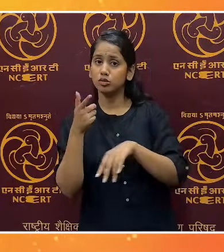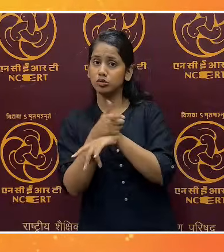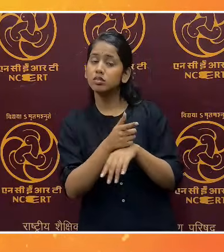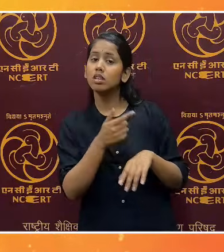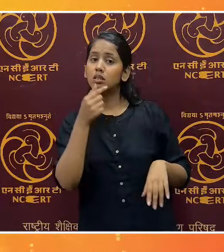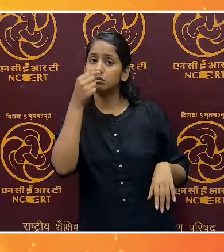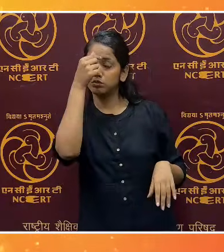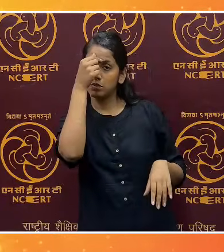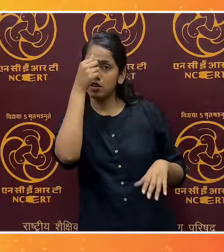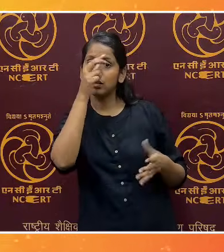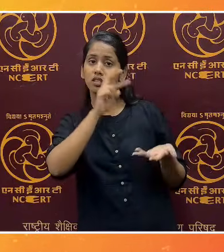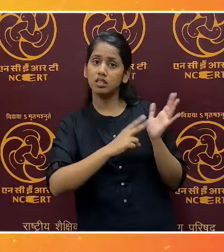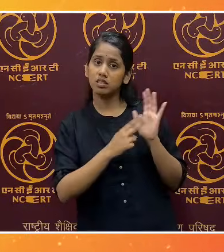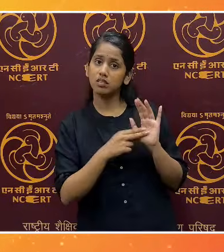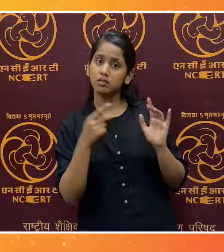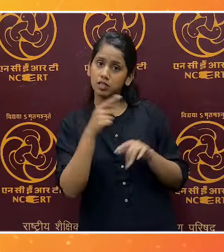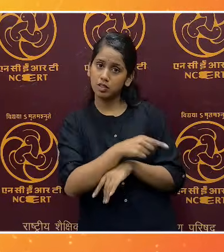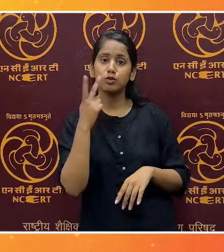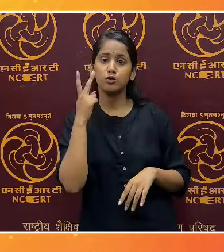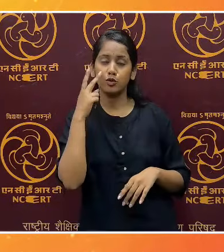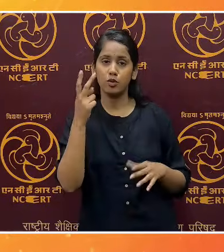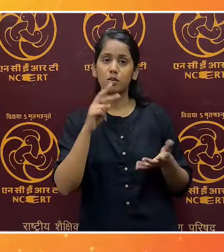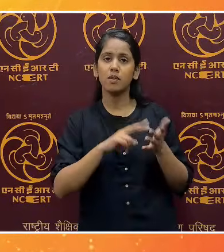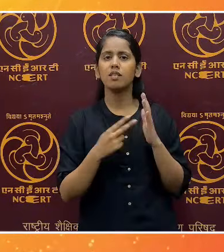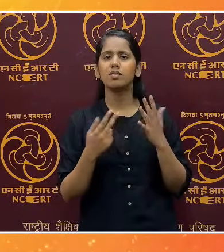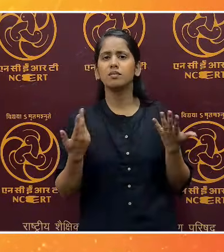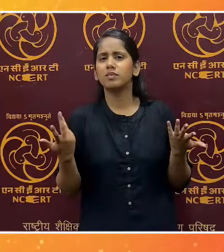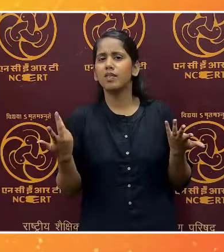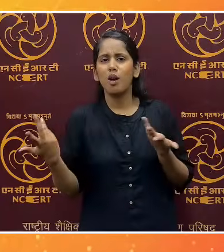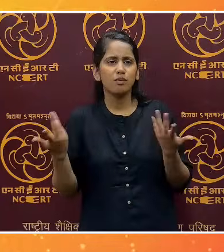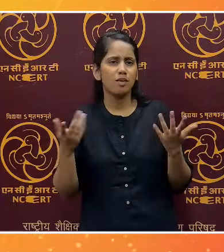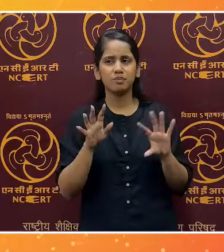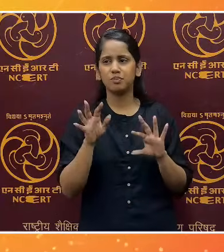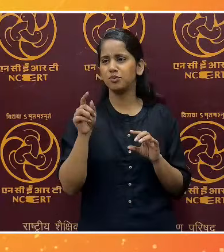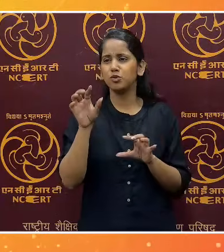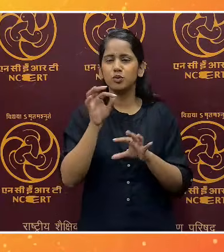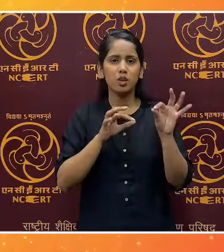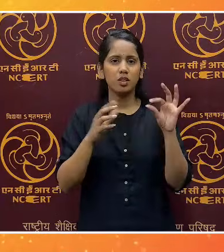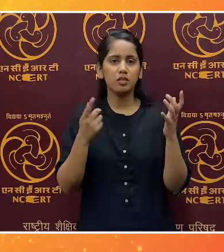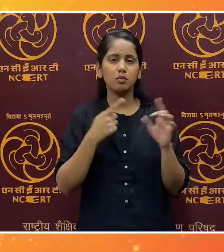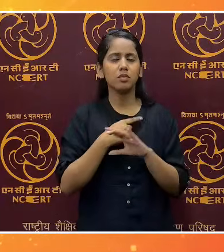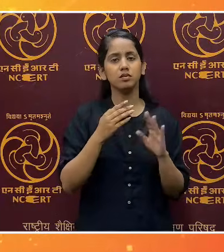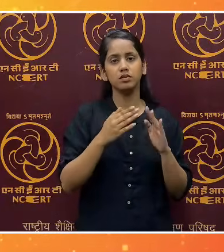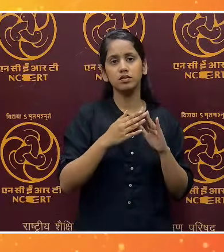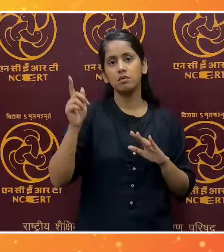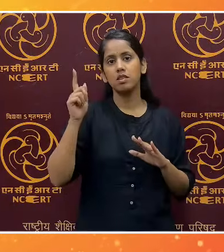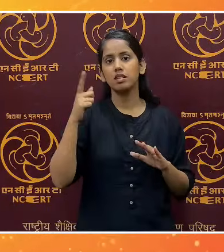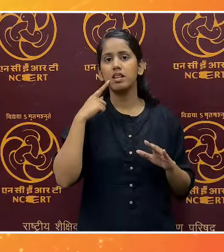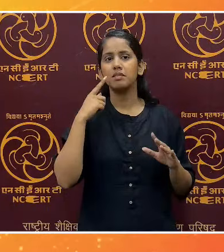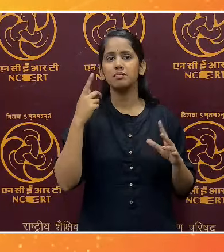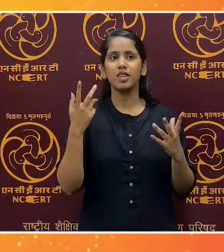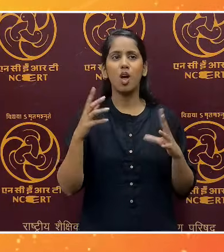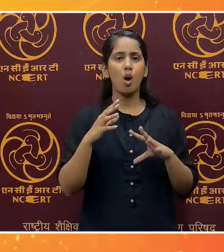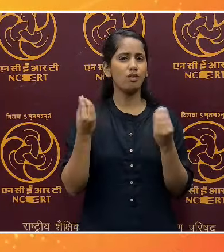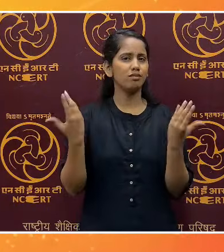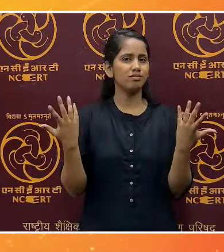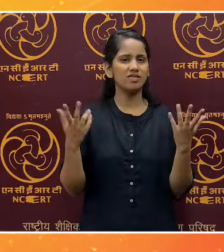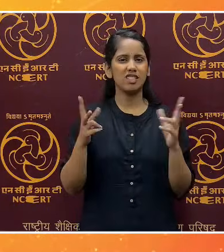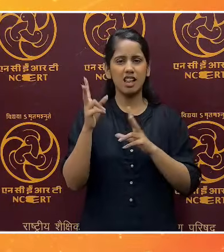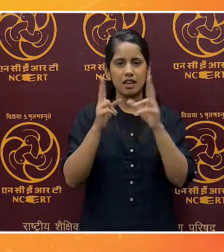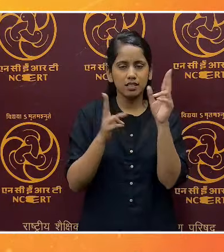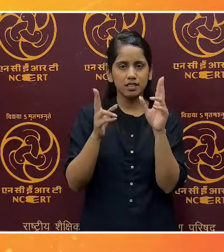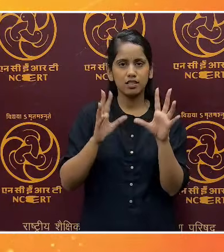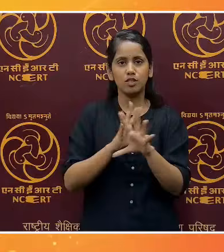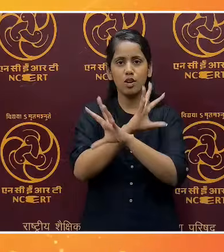in that case, we obviously don't have any option. So we have to go for animation and graphics. So